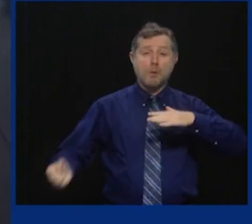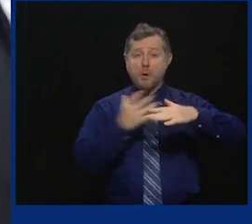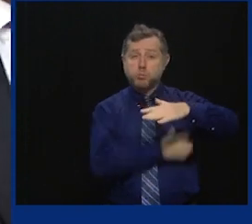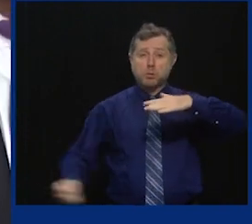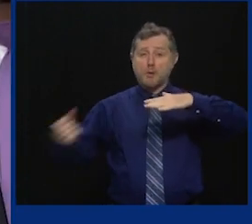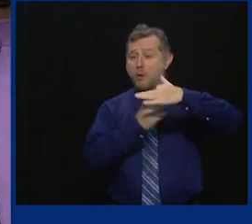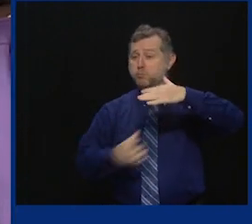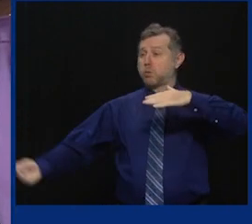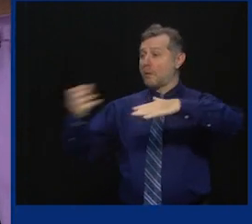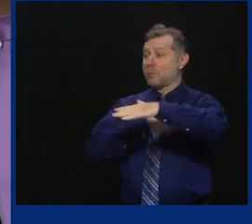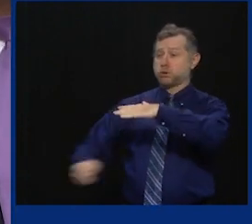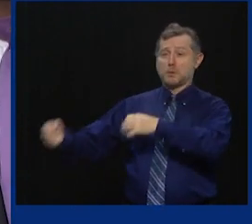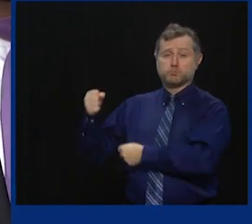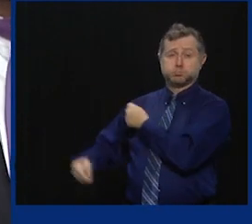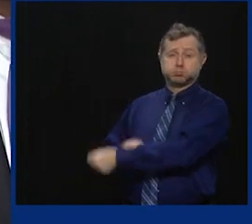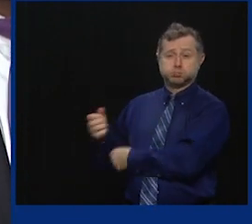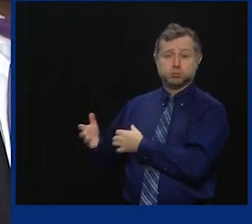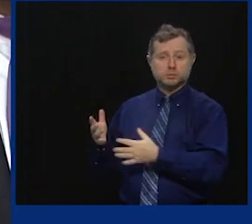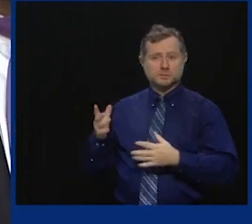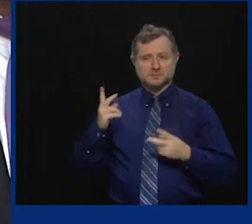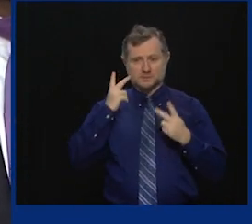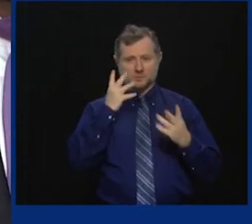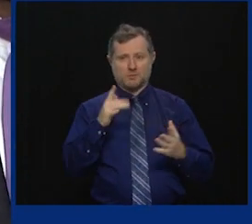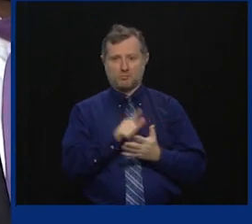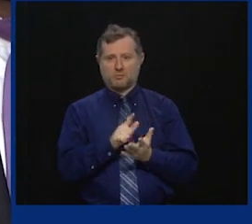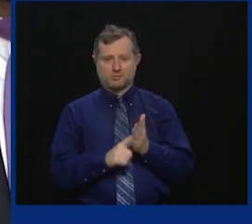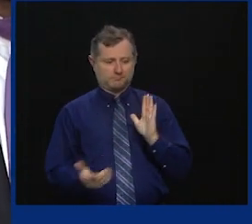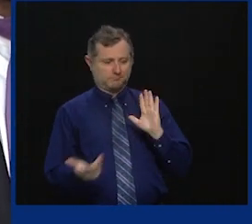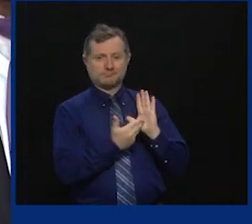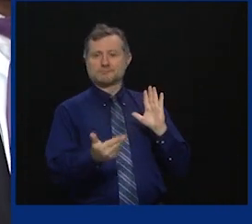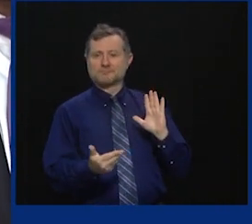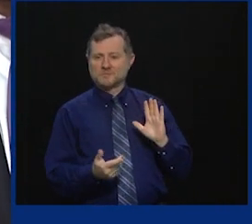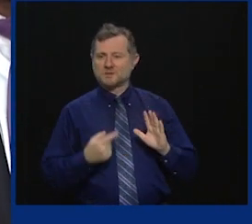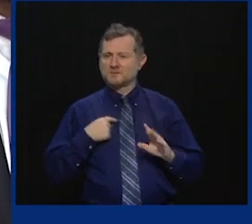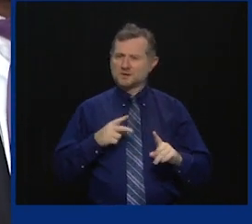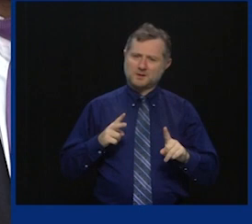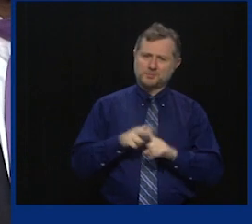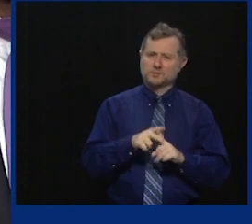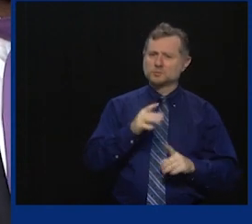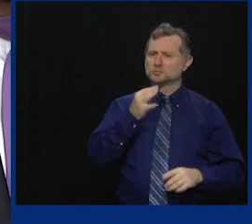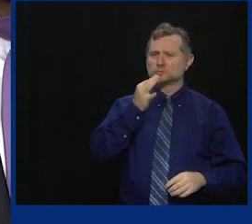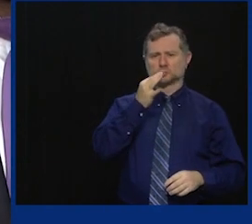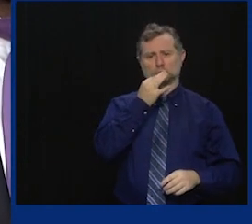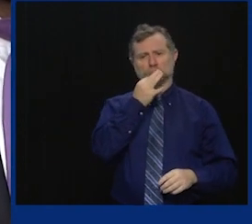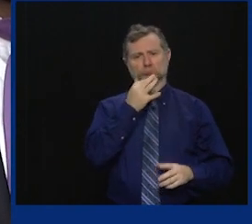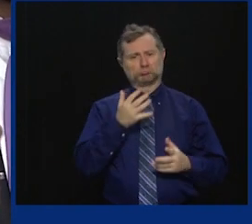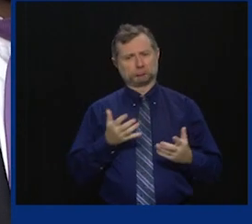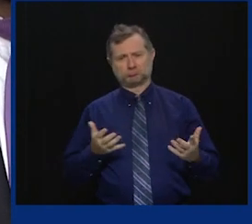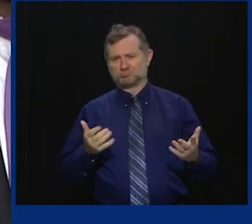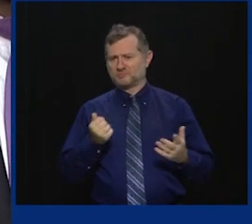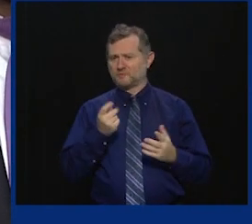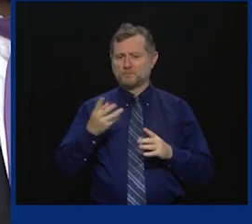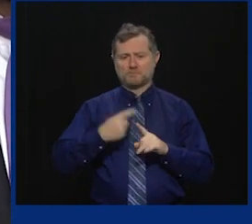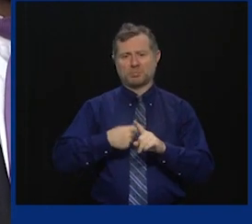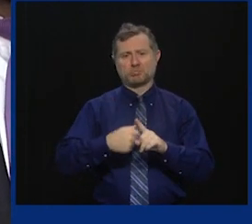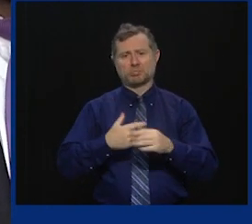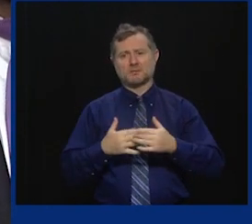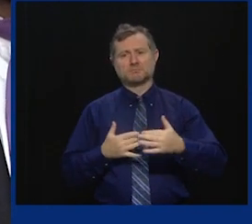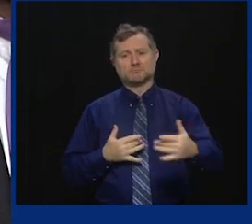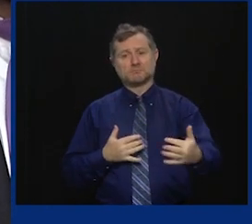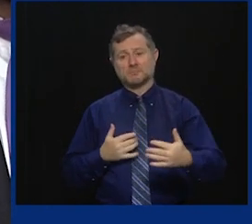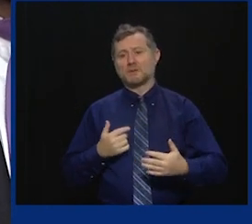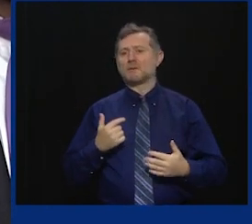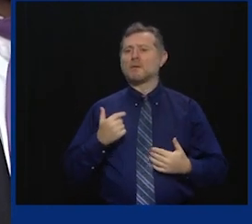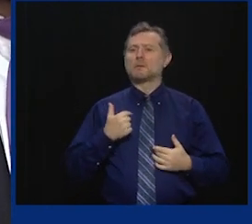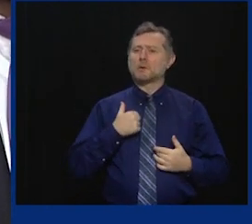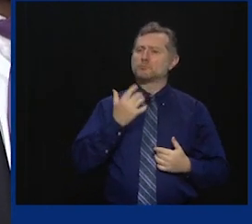because they'll see what the law is. They'll know it's will be in effect very shortly, in a few months. And I would have liked to just declare it effective today. I just did the best I